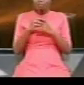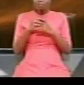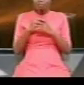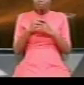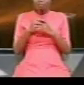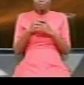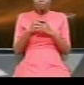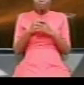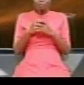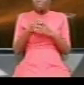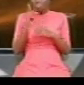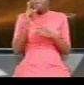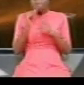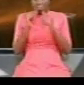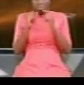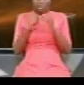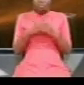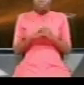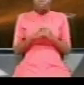slander, gossip,